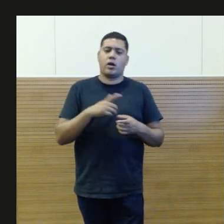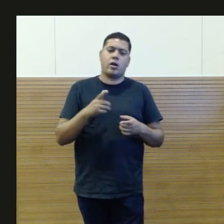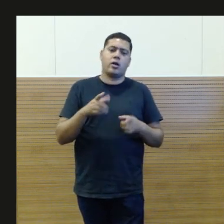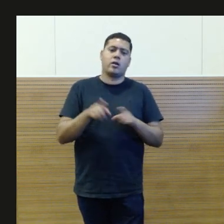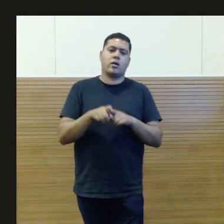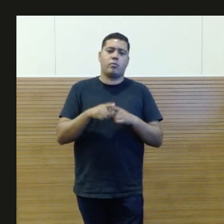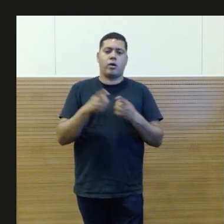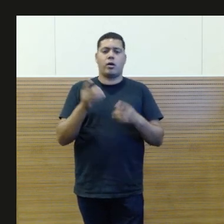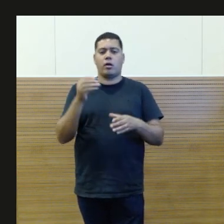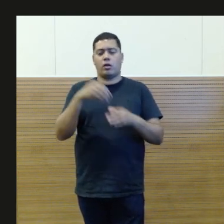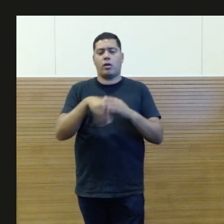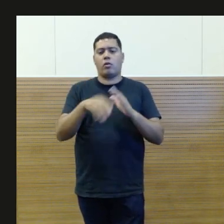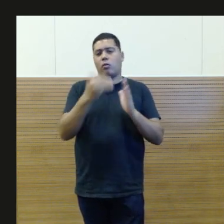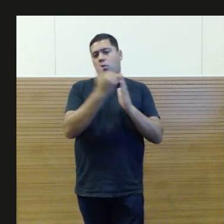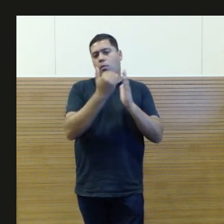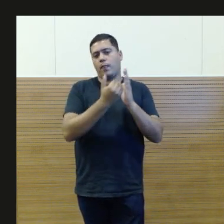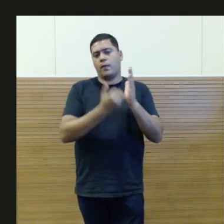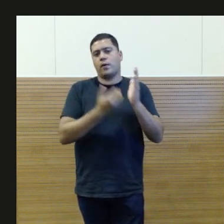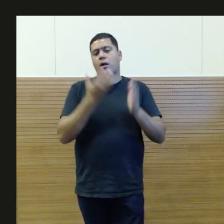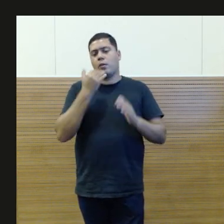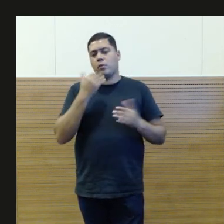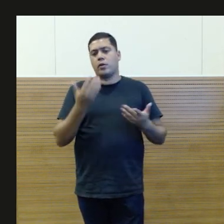Okay.